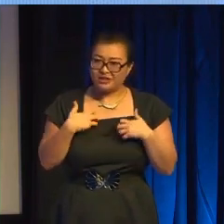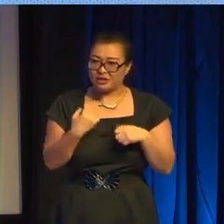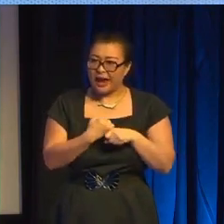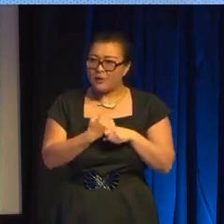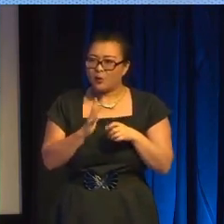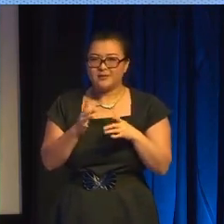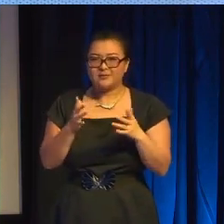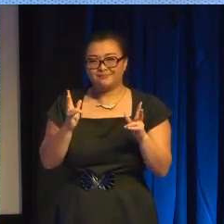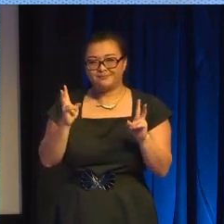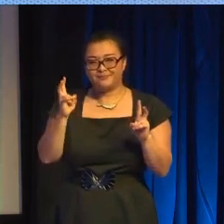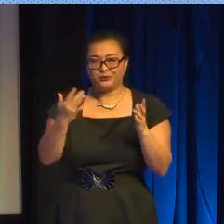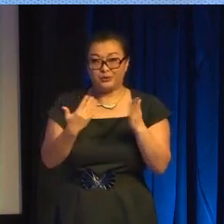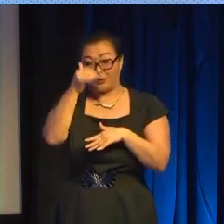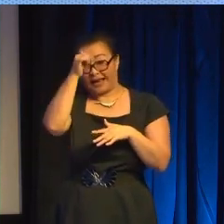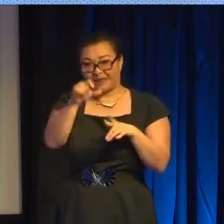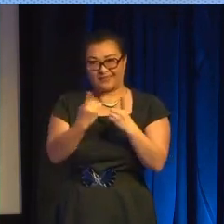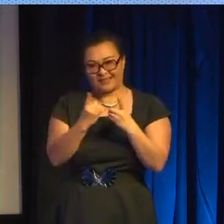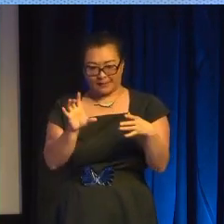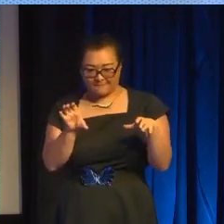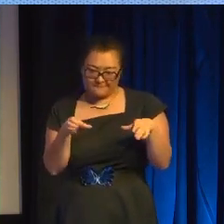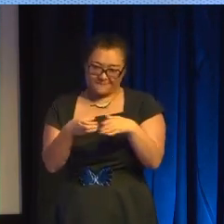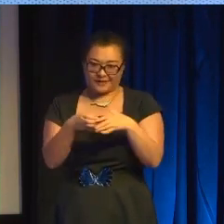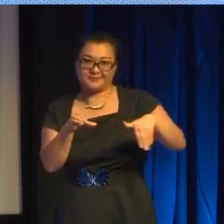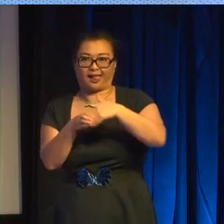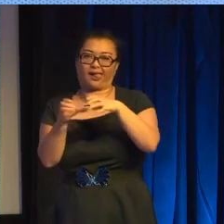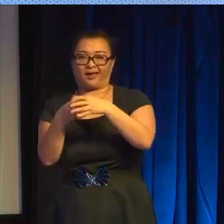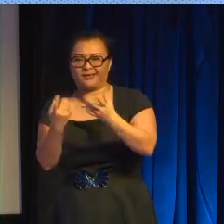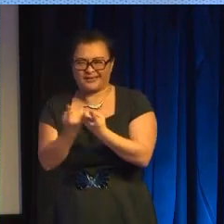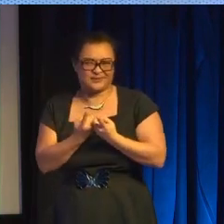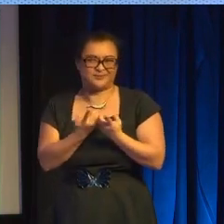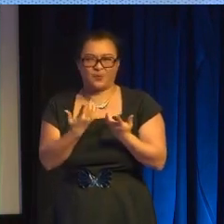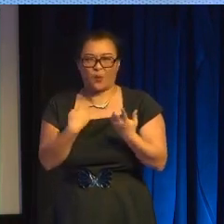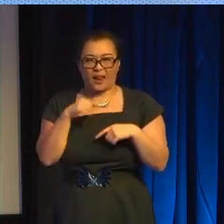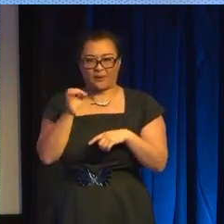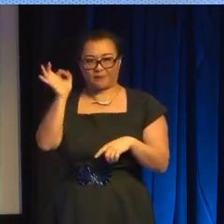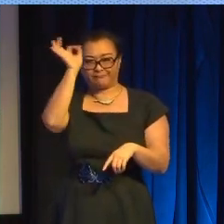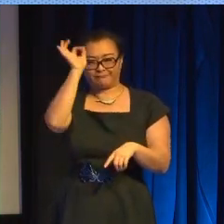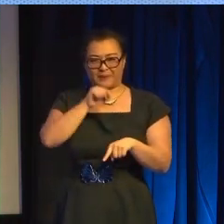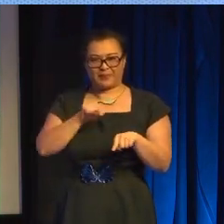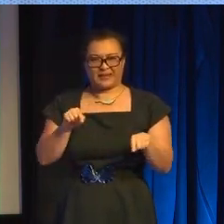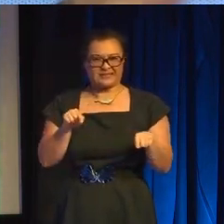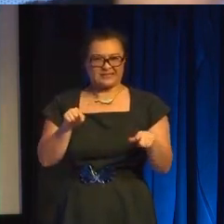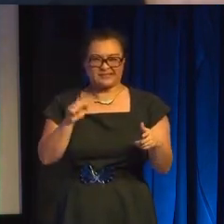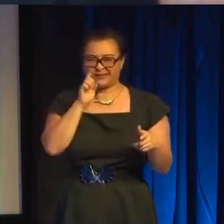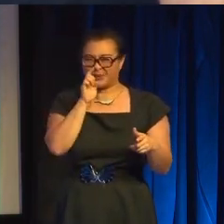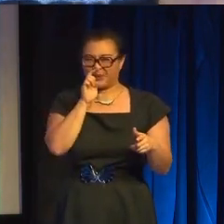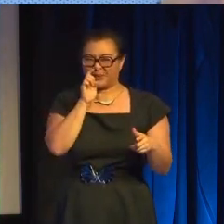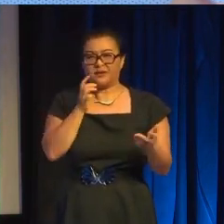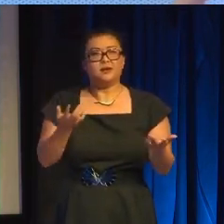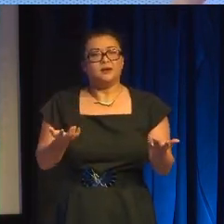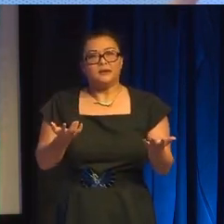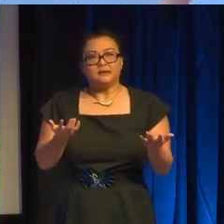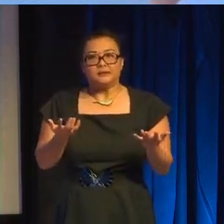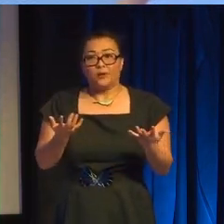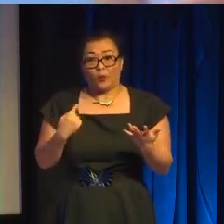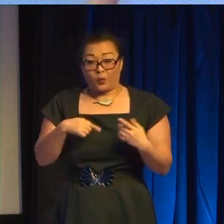that people with, who look on social media and all this sort of stuff, we're a little bit naive in that. So we're now sitting and thinking, what should we do? We have a free